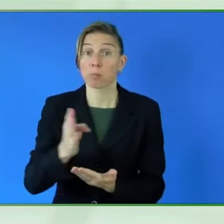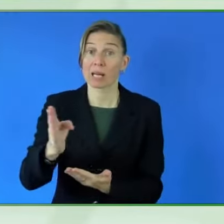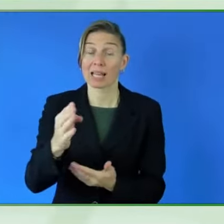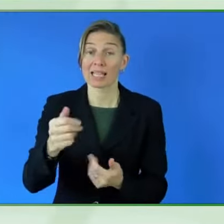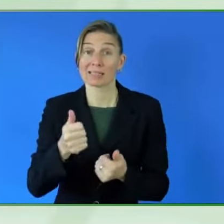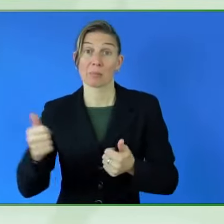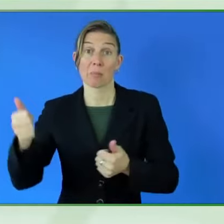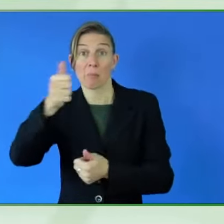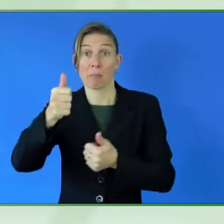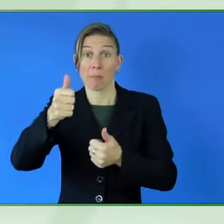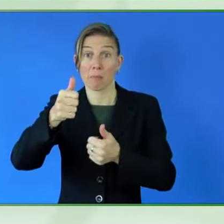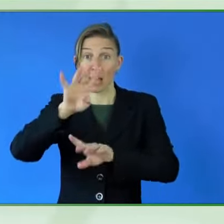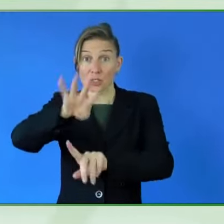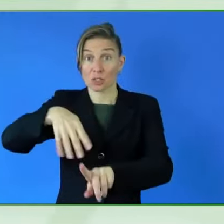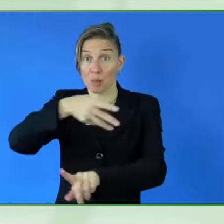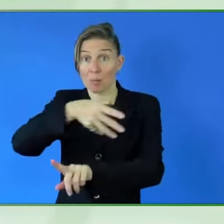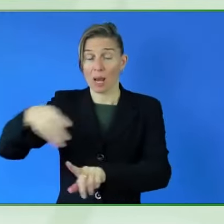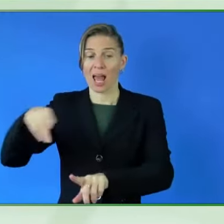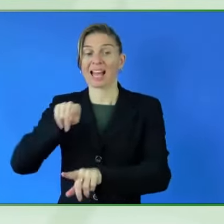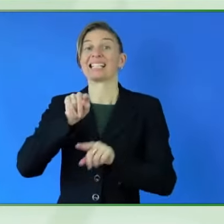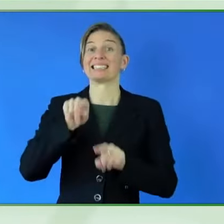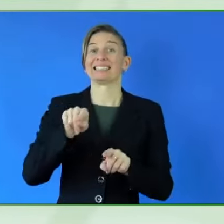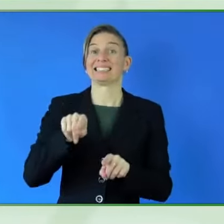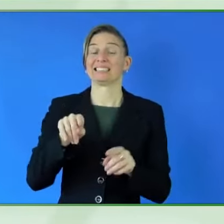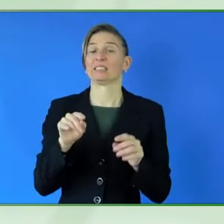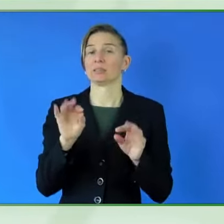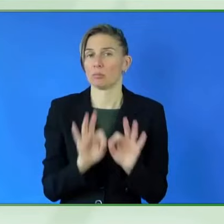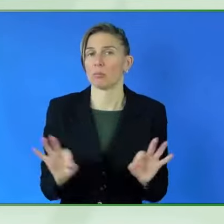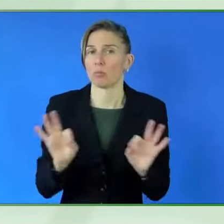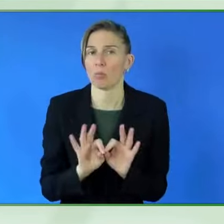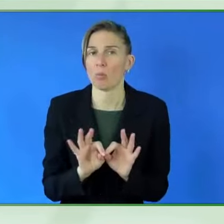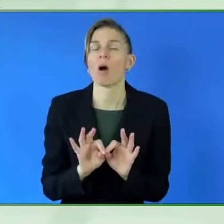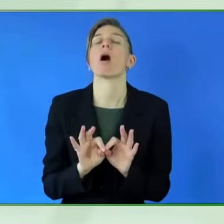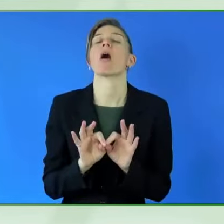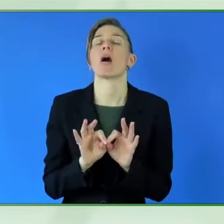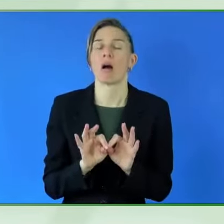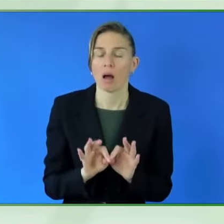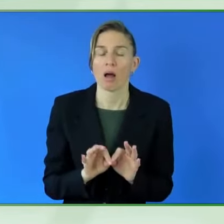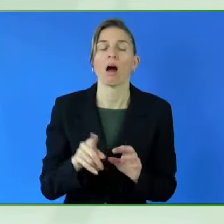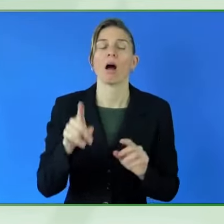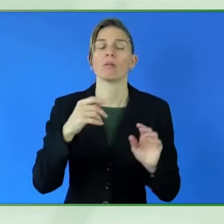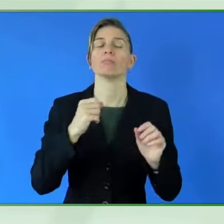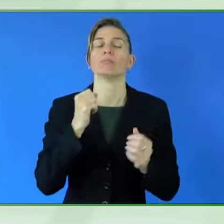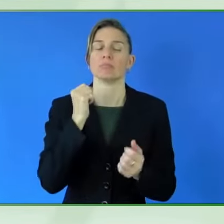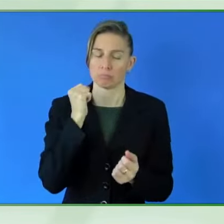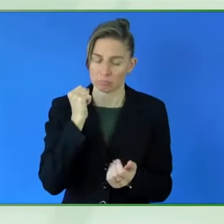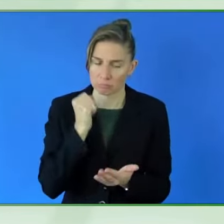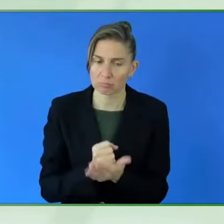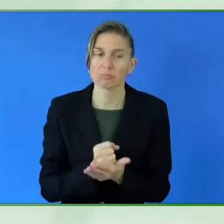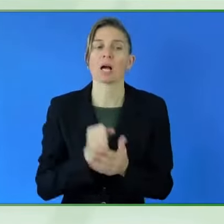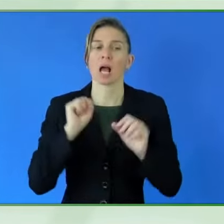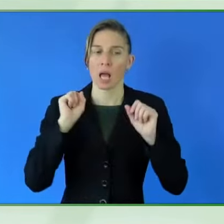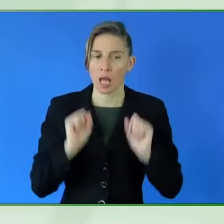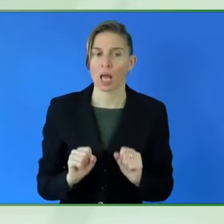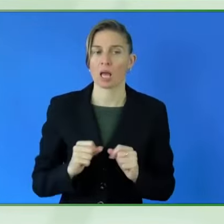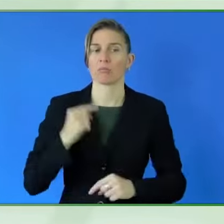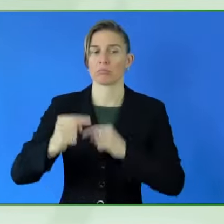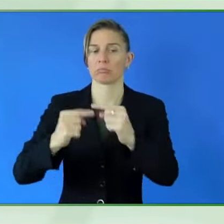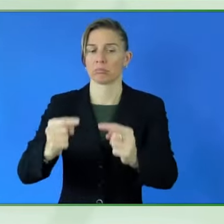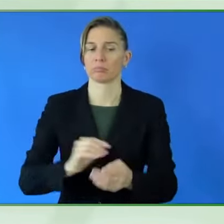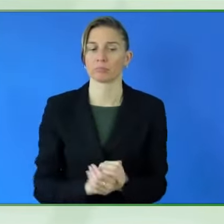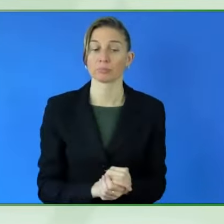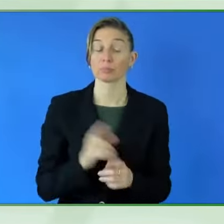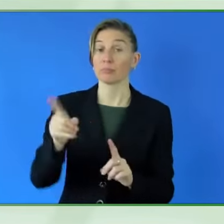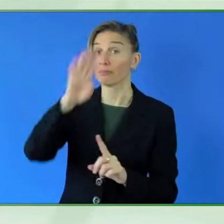because in that way we guarantee that sustainability. The academy and the civil society worked